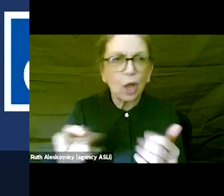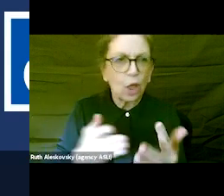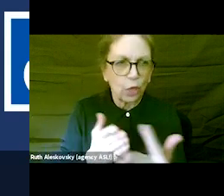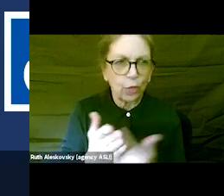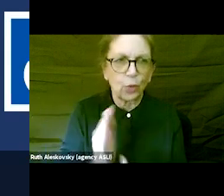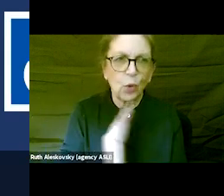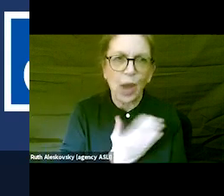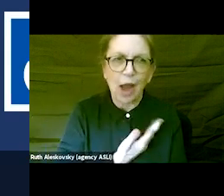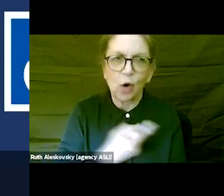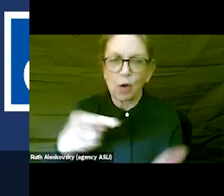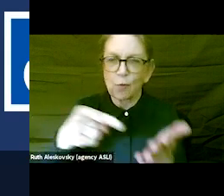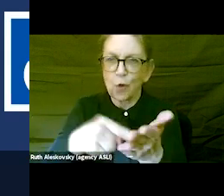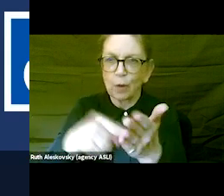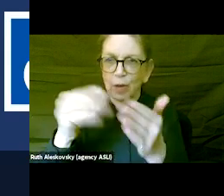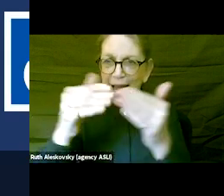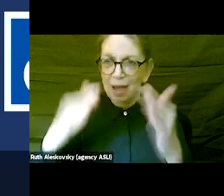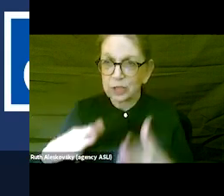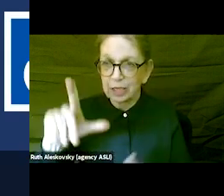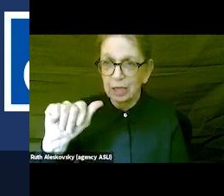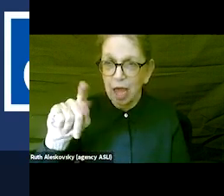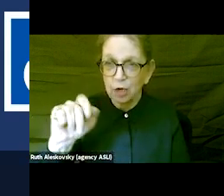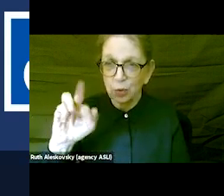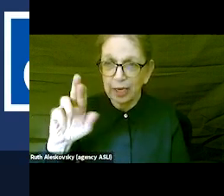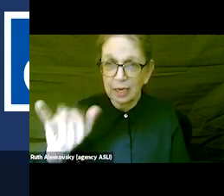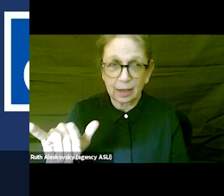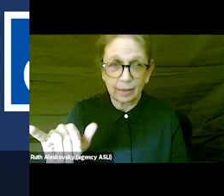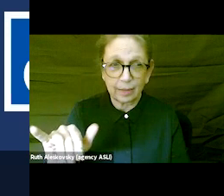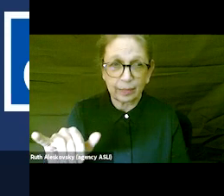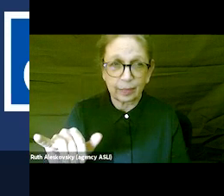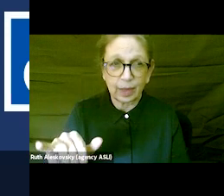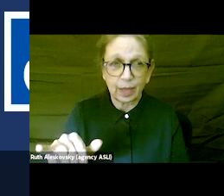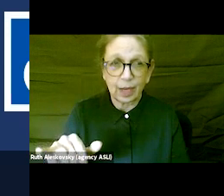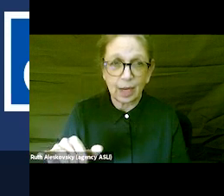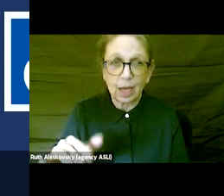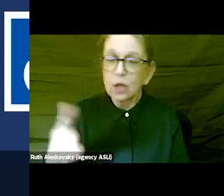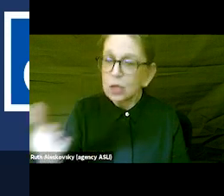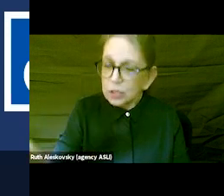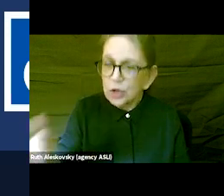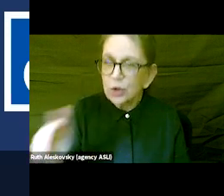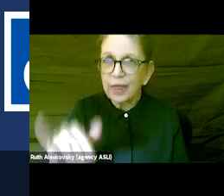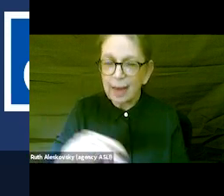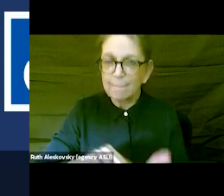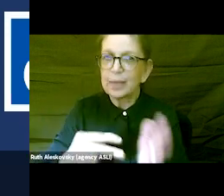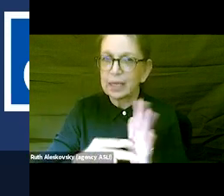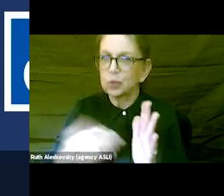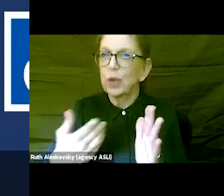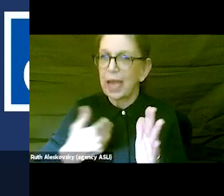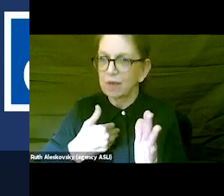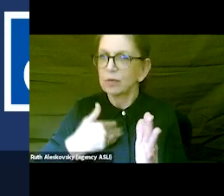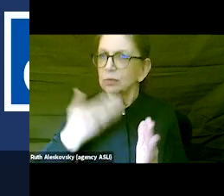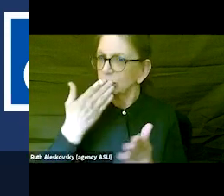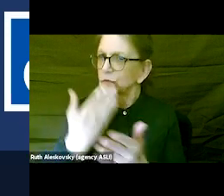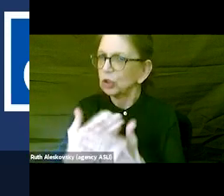on the here is the new Housing Connect that provides more accountability for landlords